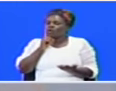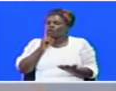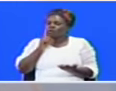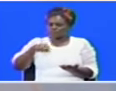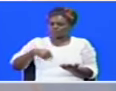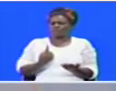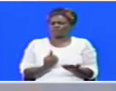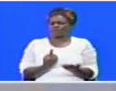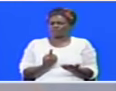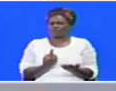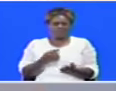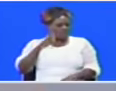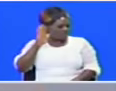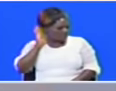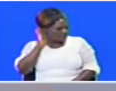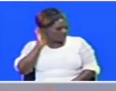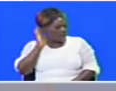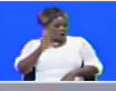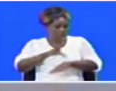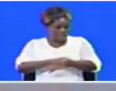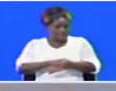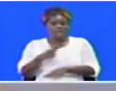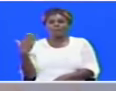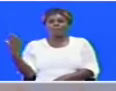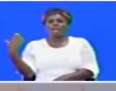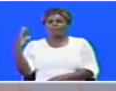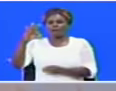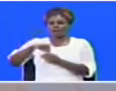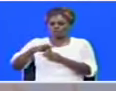have received ballot papers,